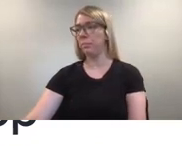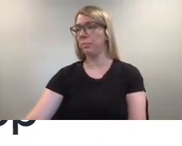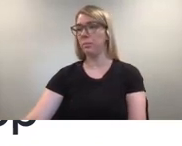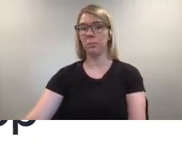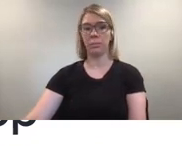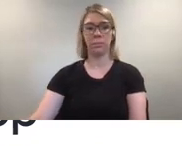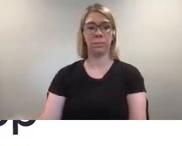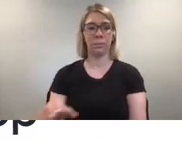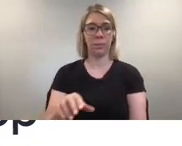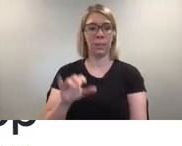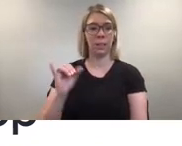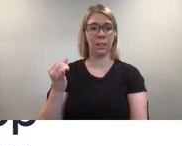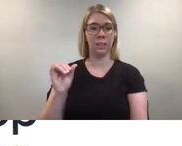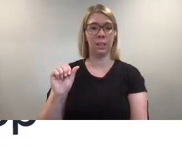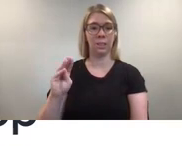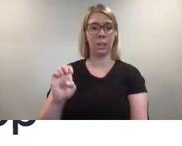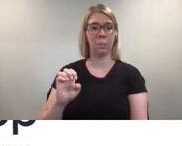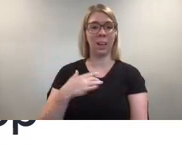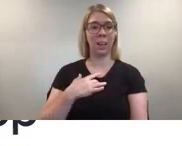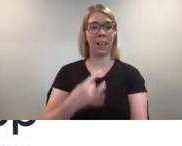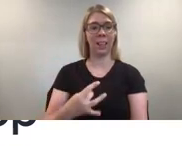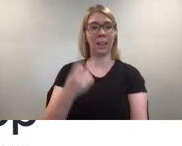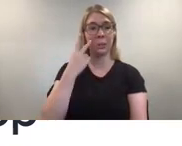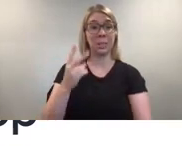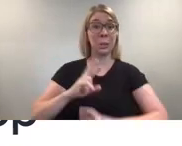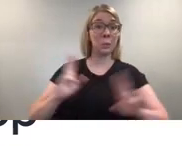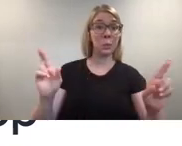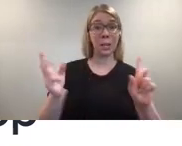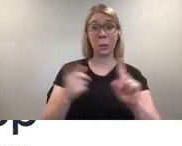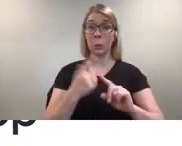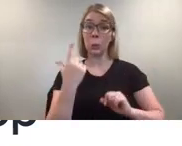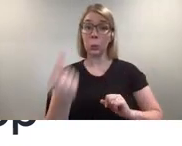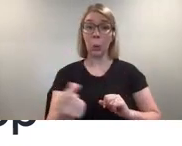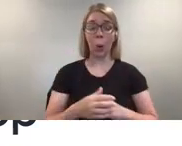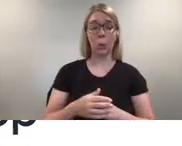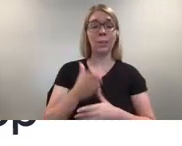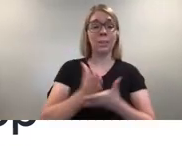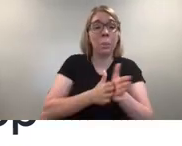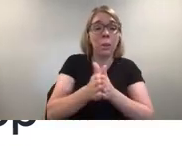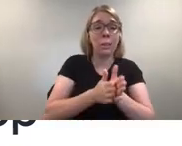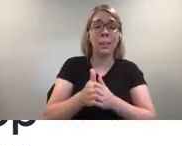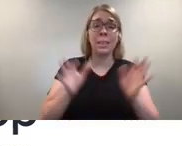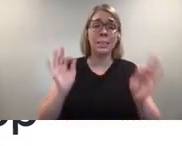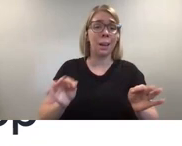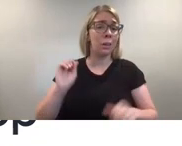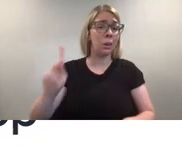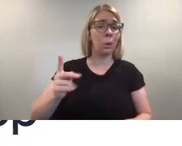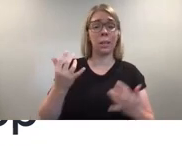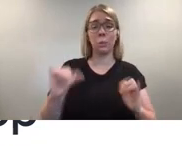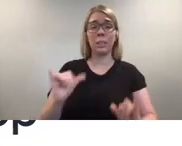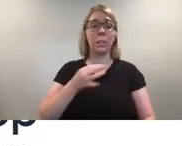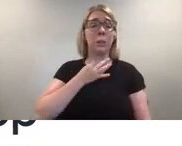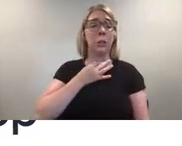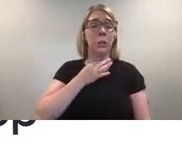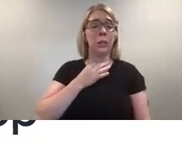Love to see some ready to go's and the enthusiastics out there. And it's definitely okay to still be curious. There's lots to know about open pedagogy,